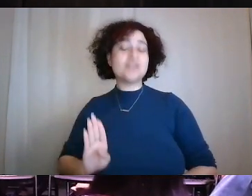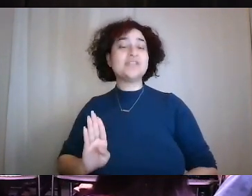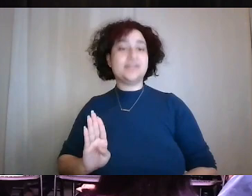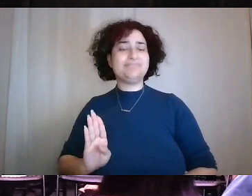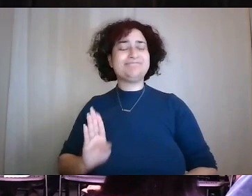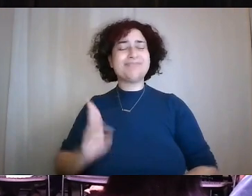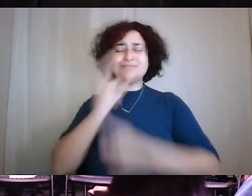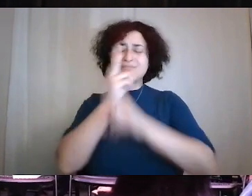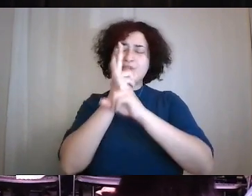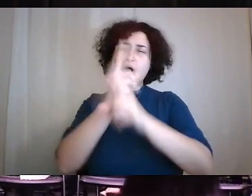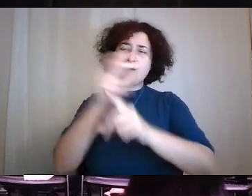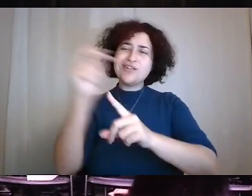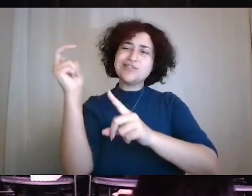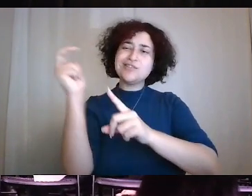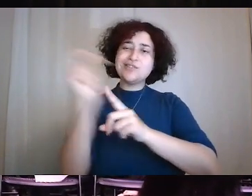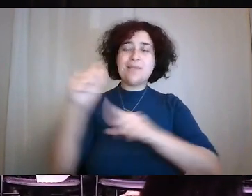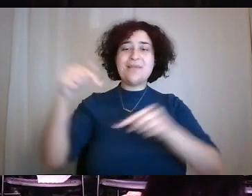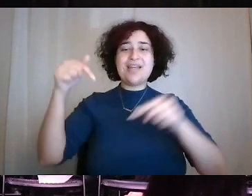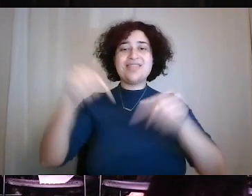convening along with